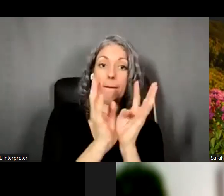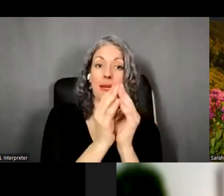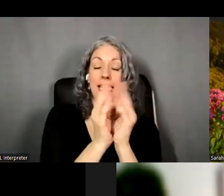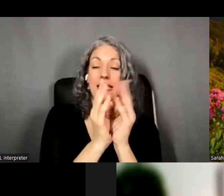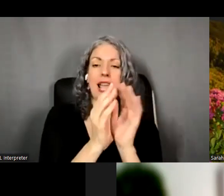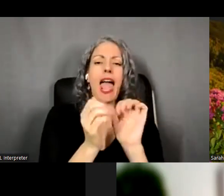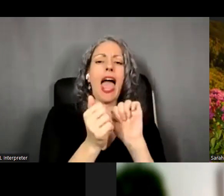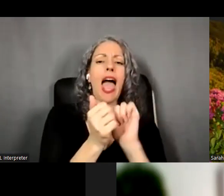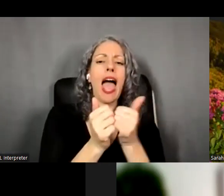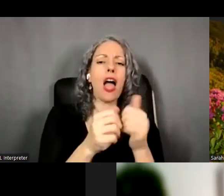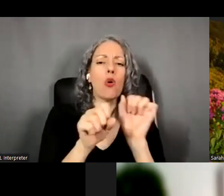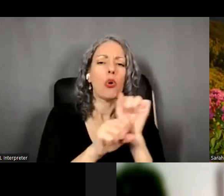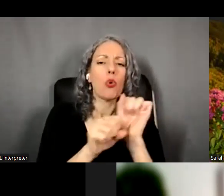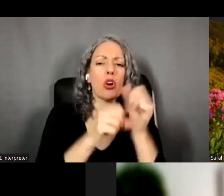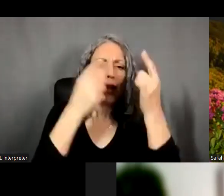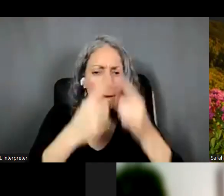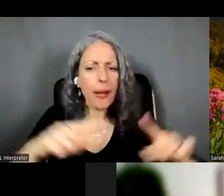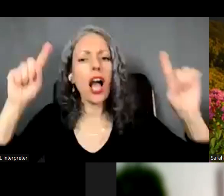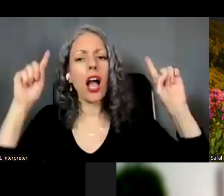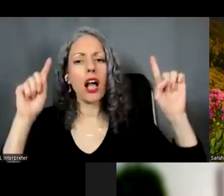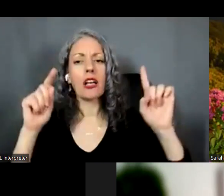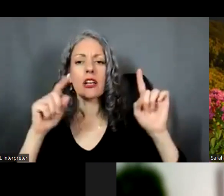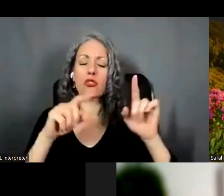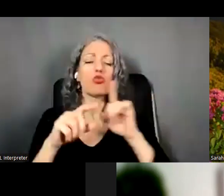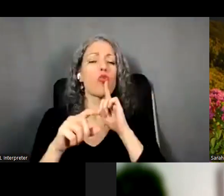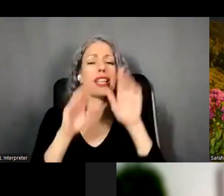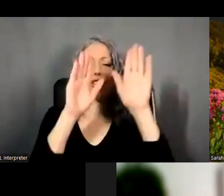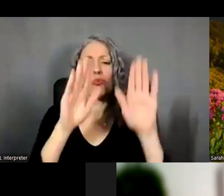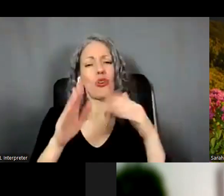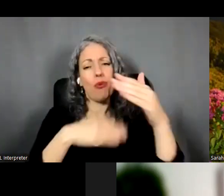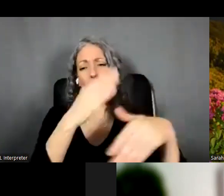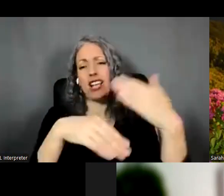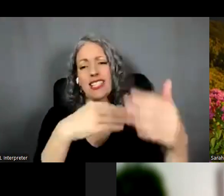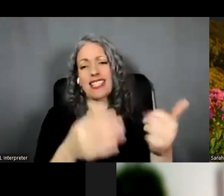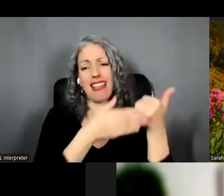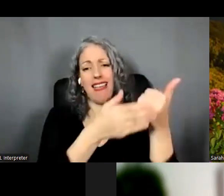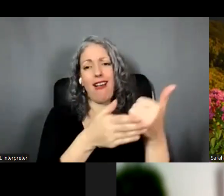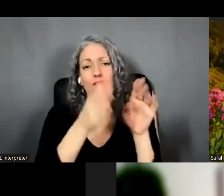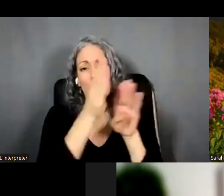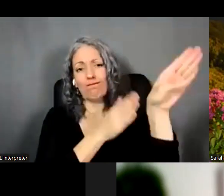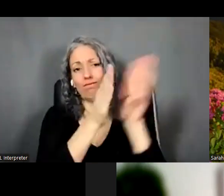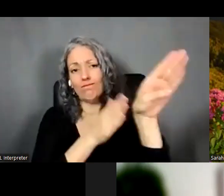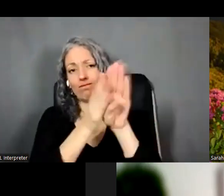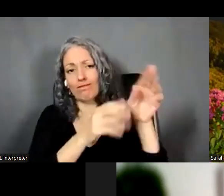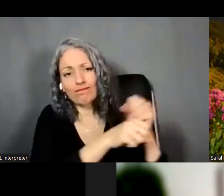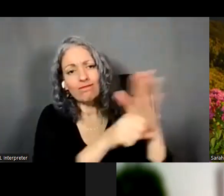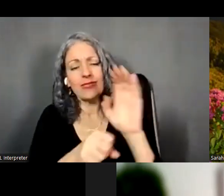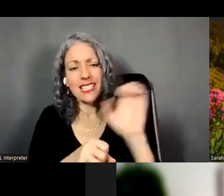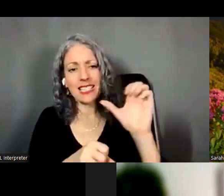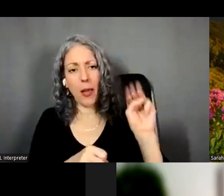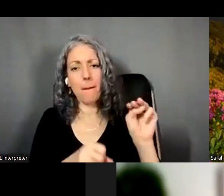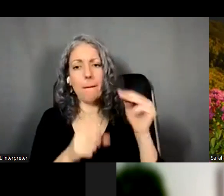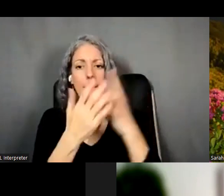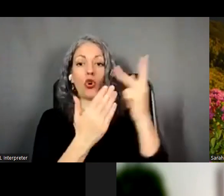set each other up for success. And so overall, it's been a really great process and has really helped accelerate the impact of our ECM program and thinking